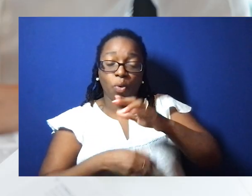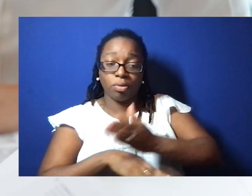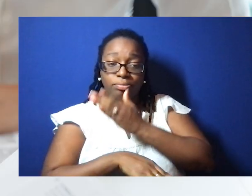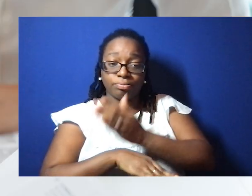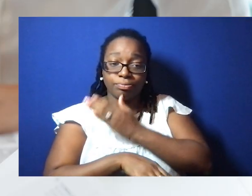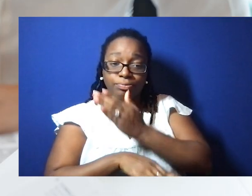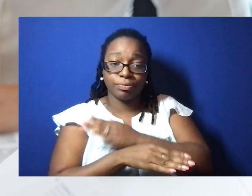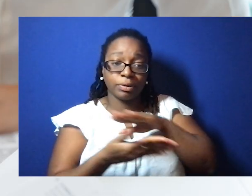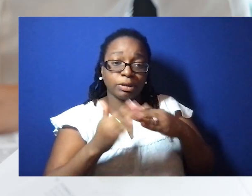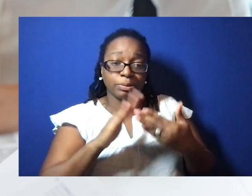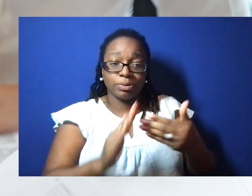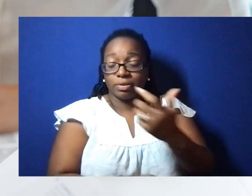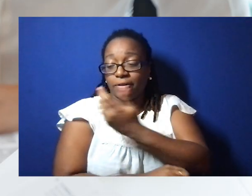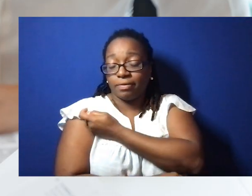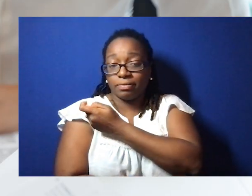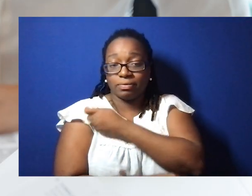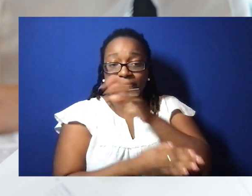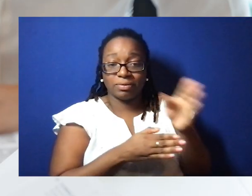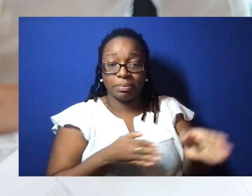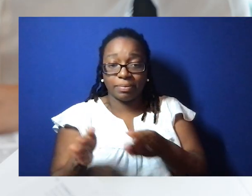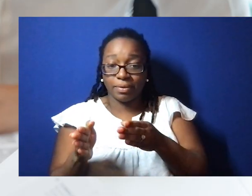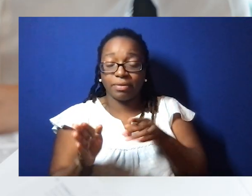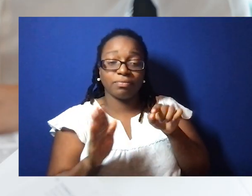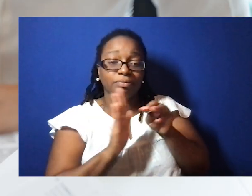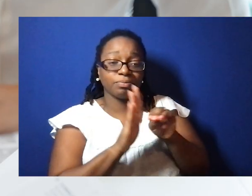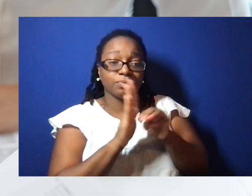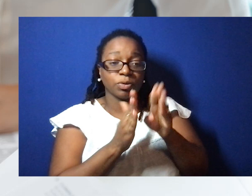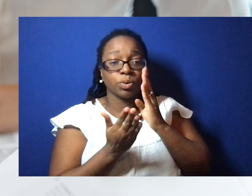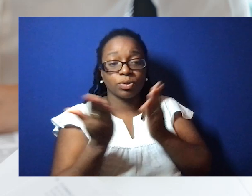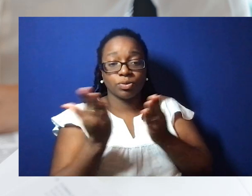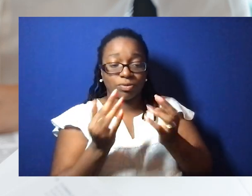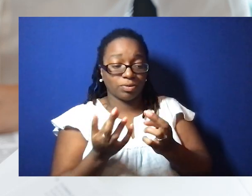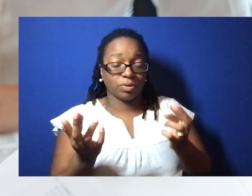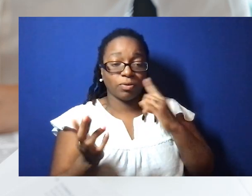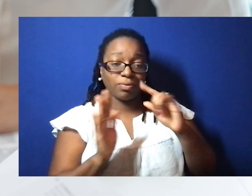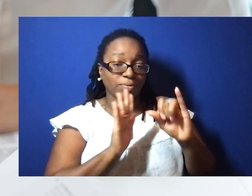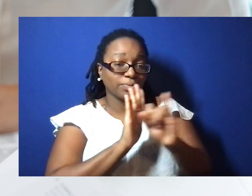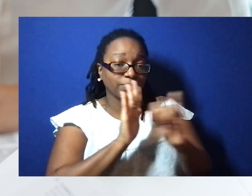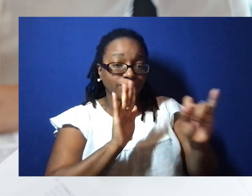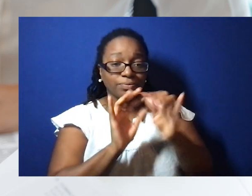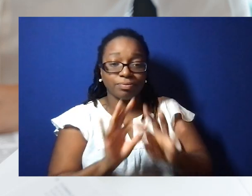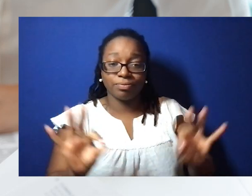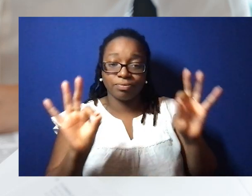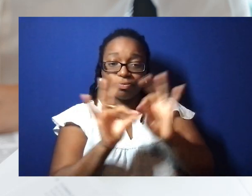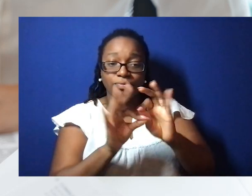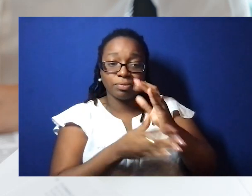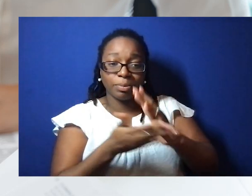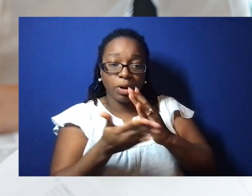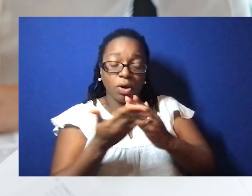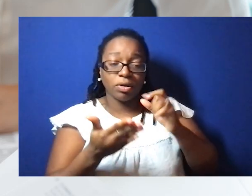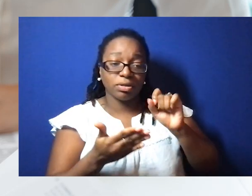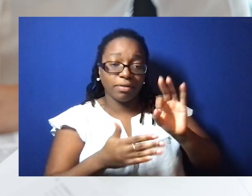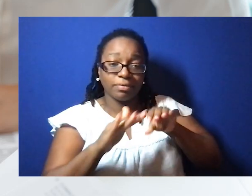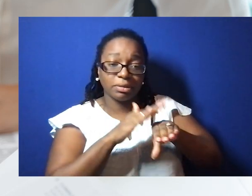or revise community vaccination plans, this module serves as a resource for identifying critical elements